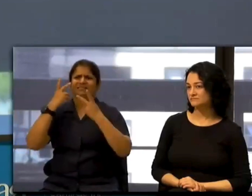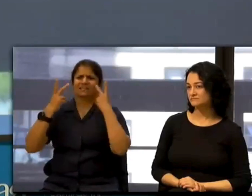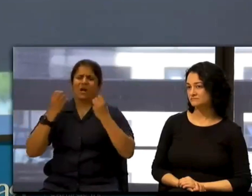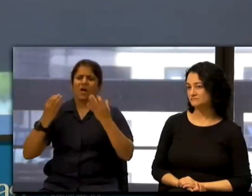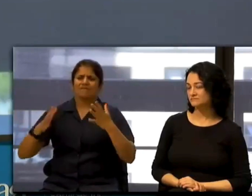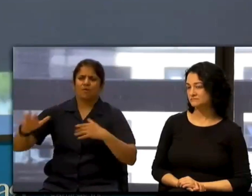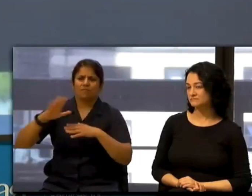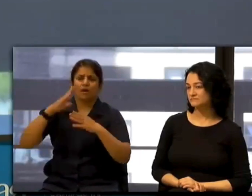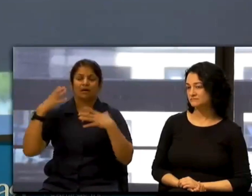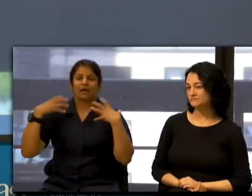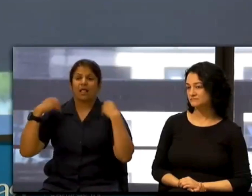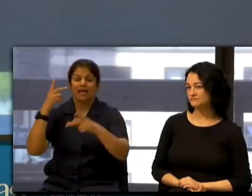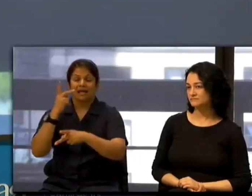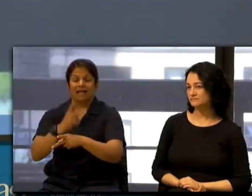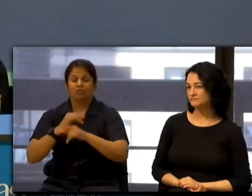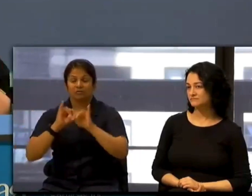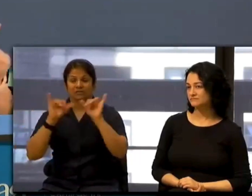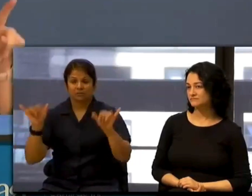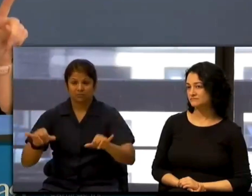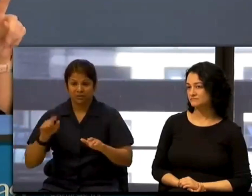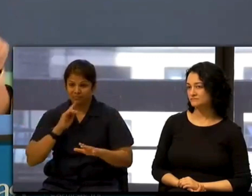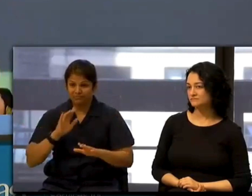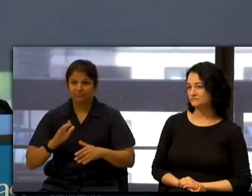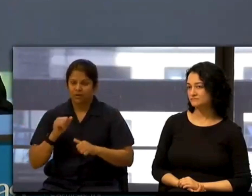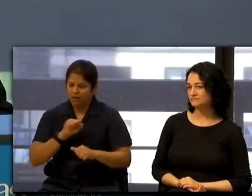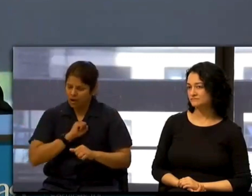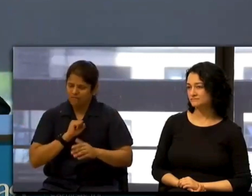I'm so sorry. No, I'm almost done.